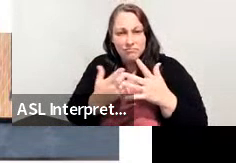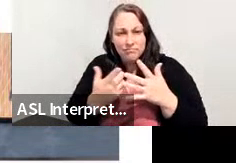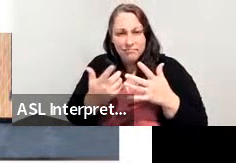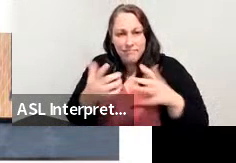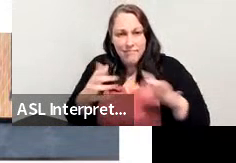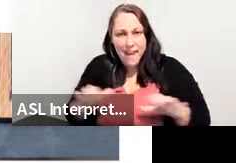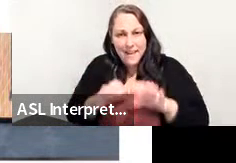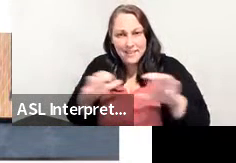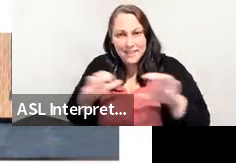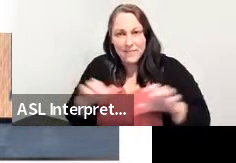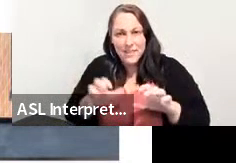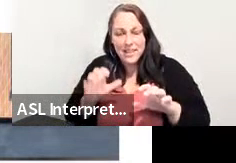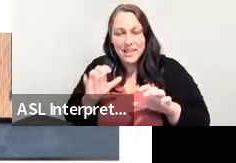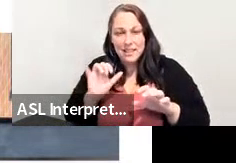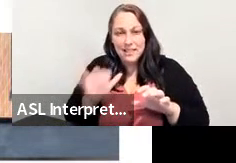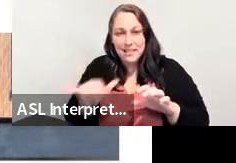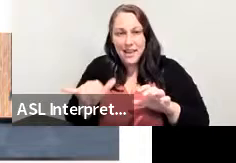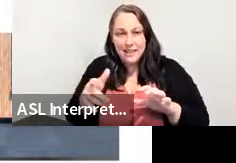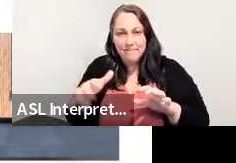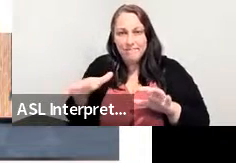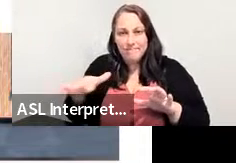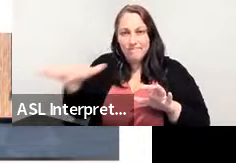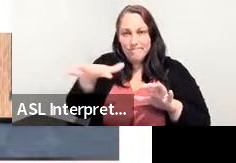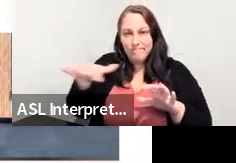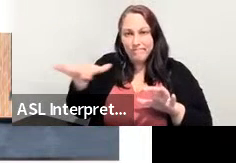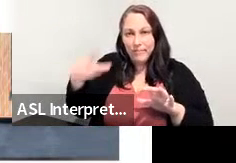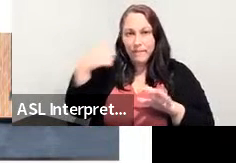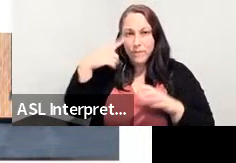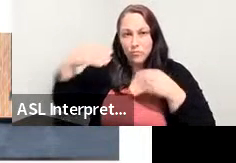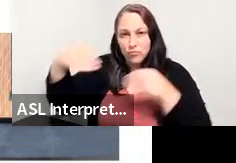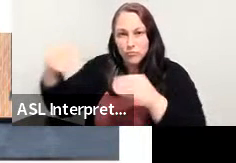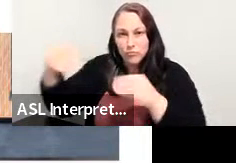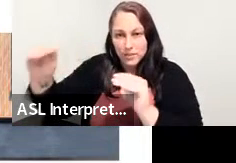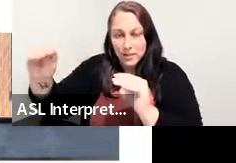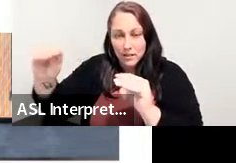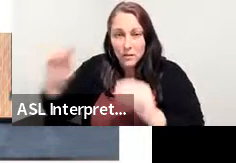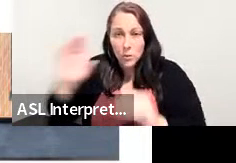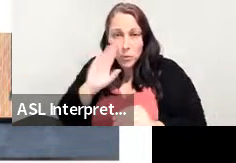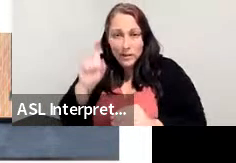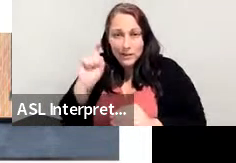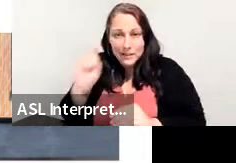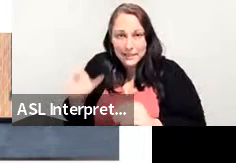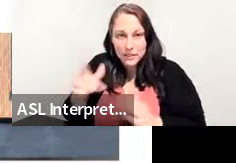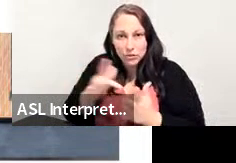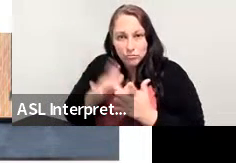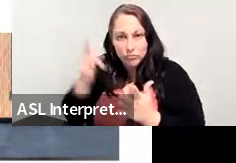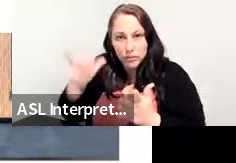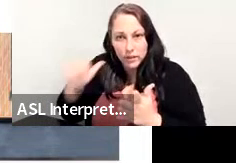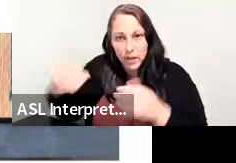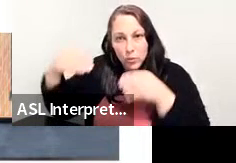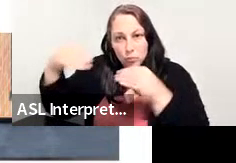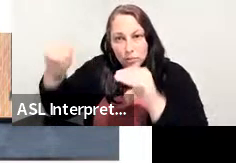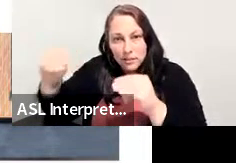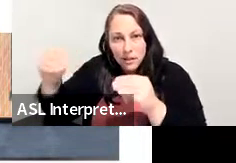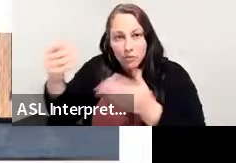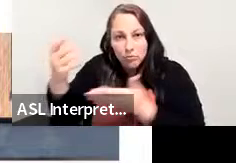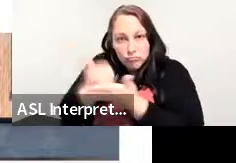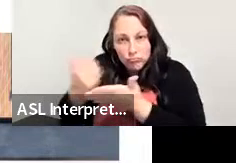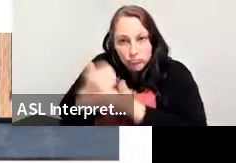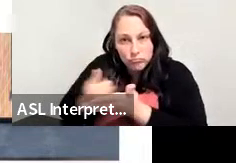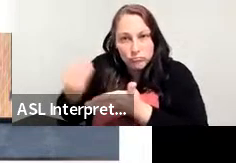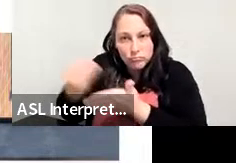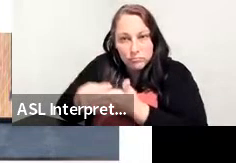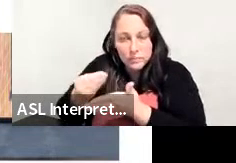get the bang out of the retail. And so thoughts on that, as well as I guess